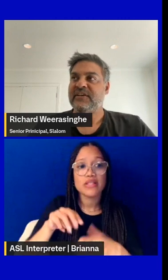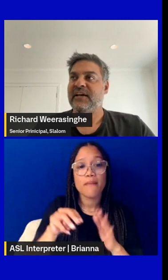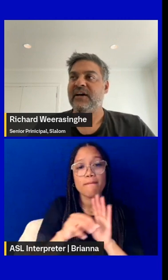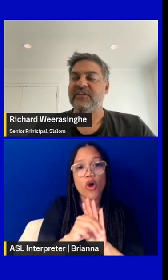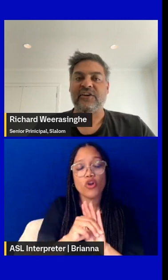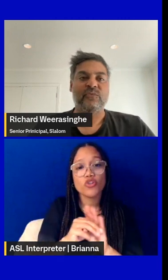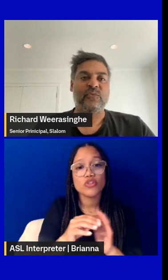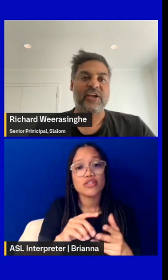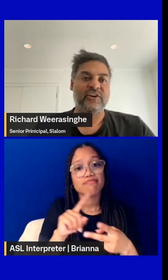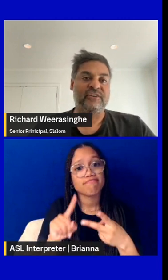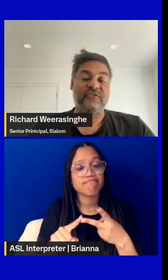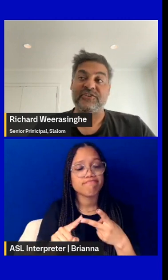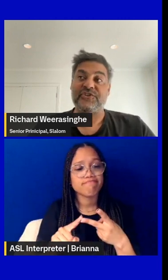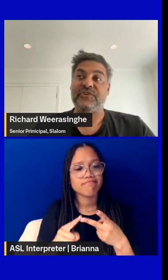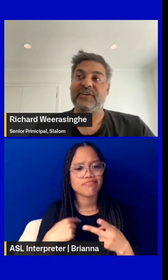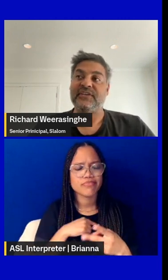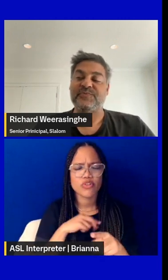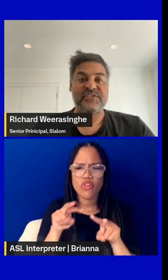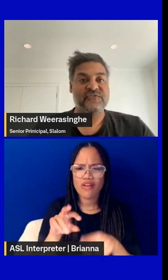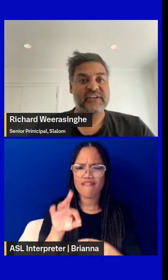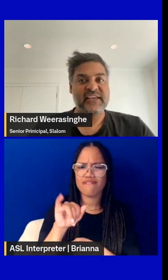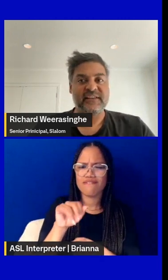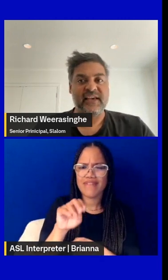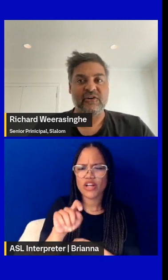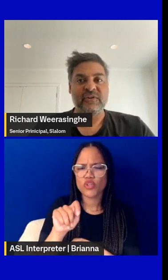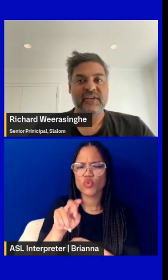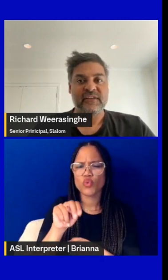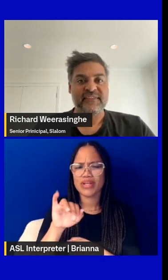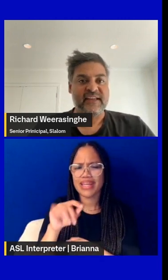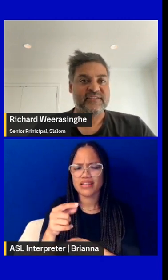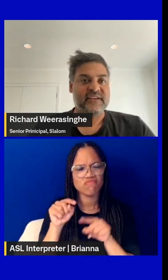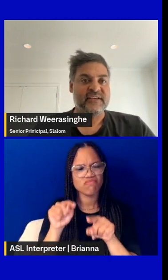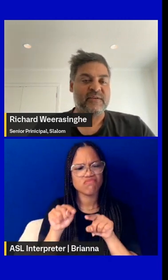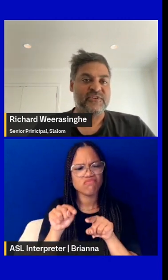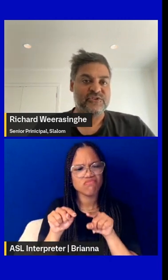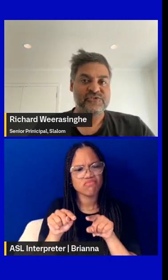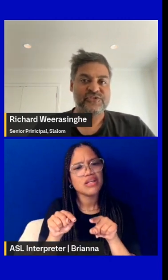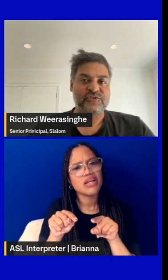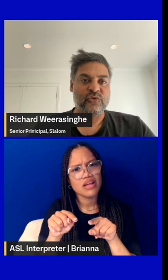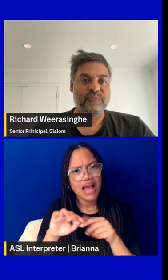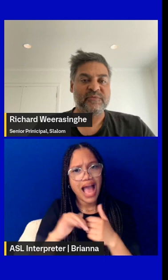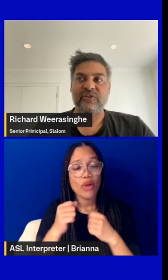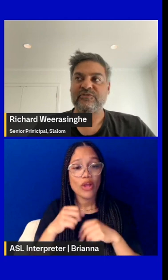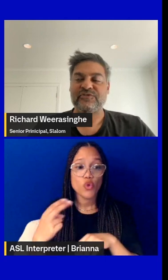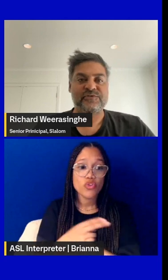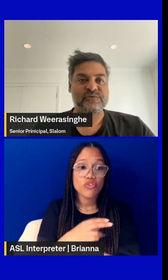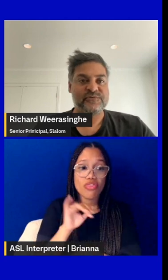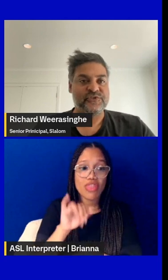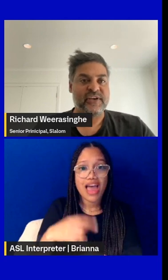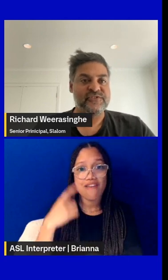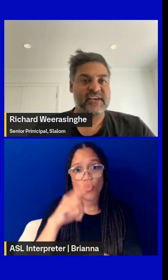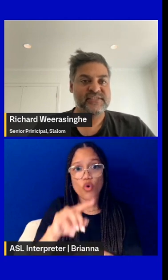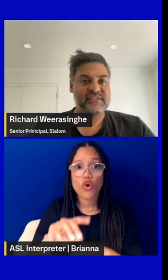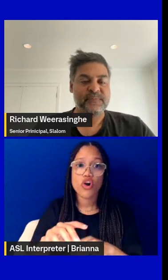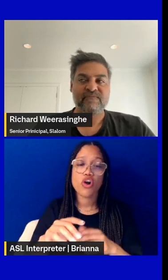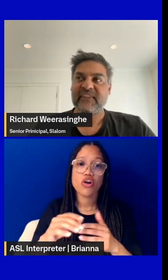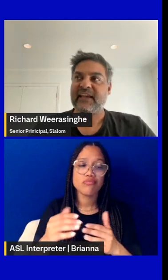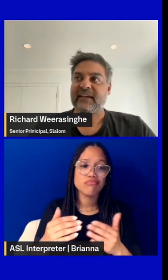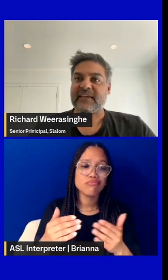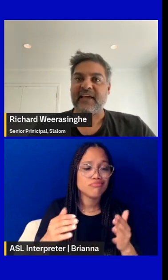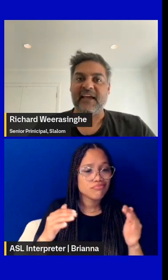is, we're going to look at fine tuning specifically and how that can be used to augment models to suit our use